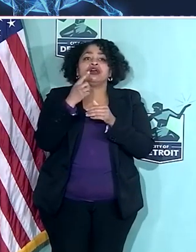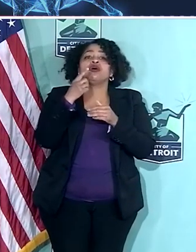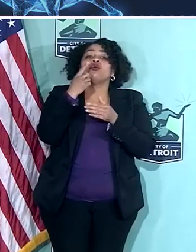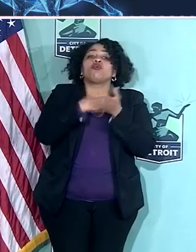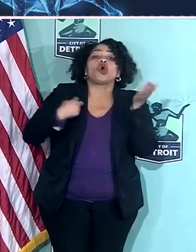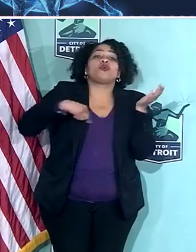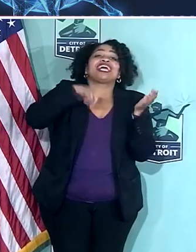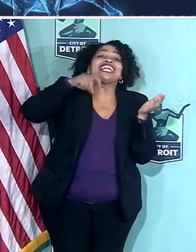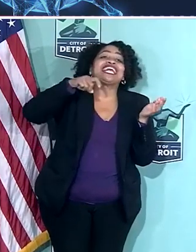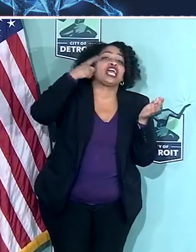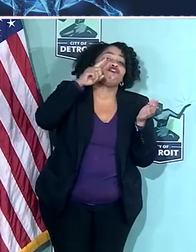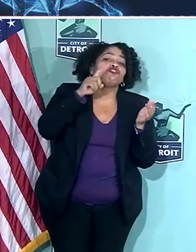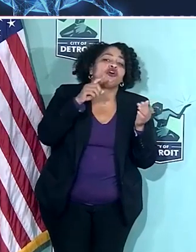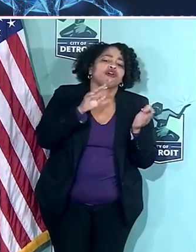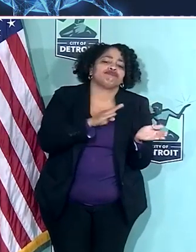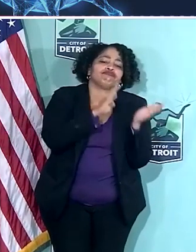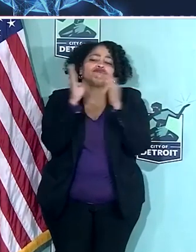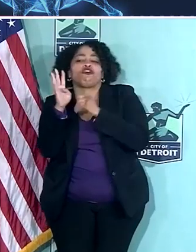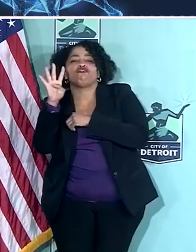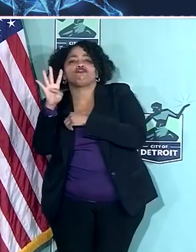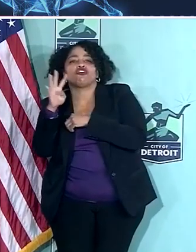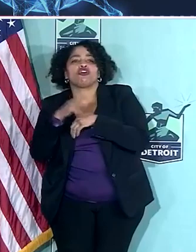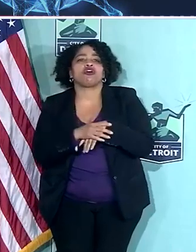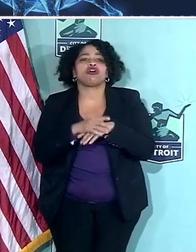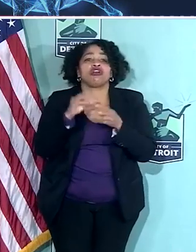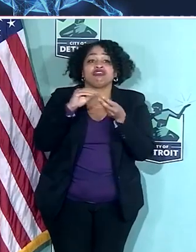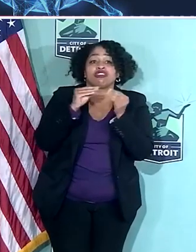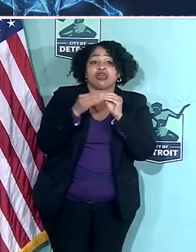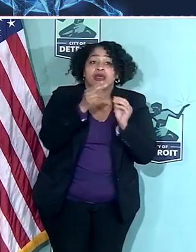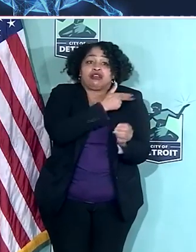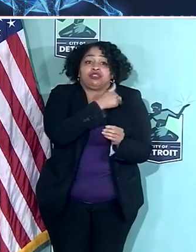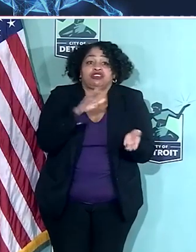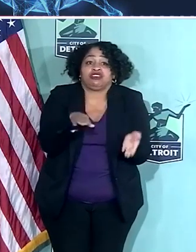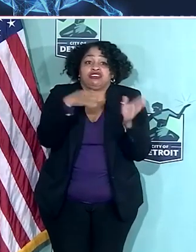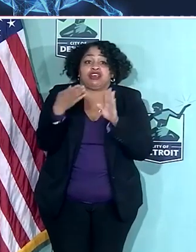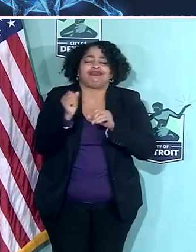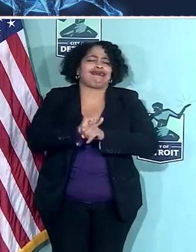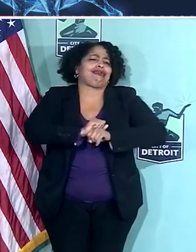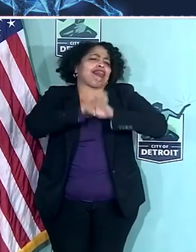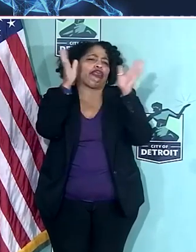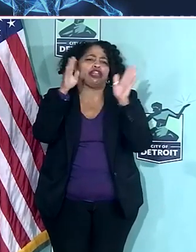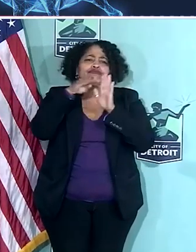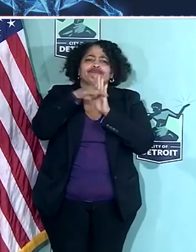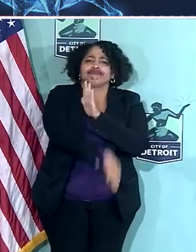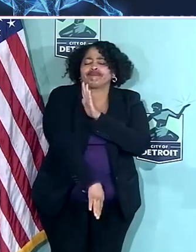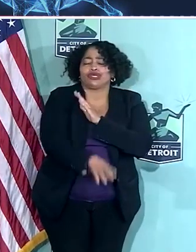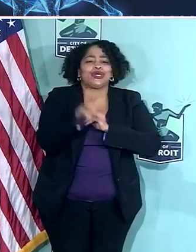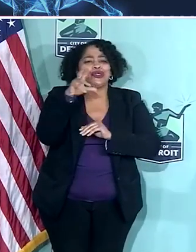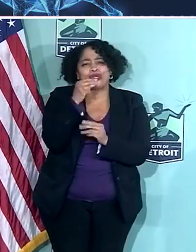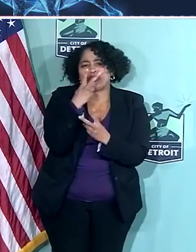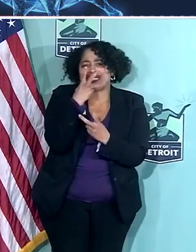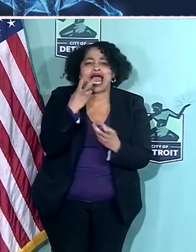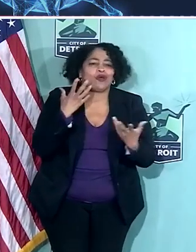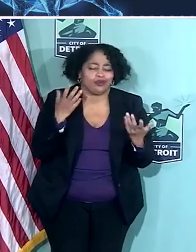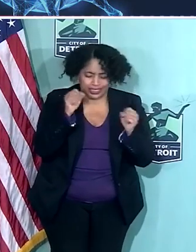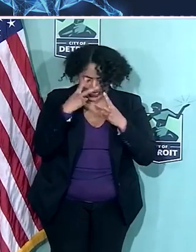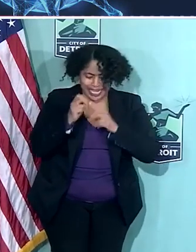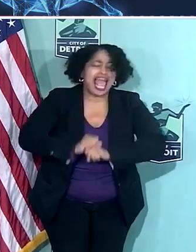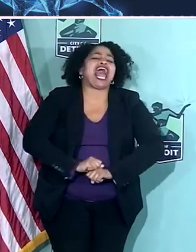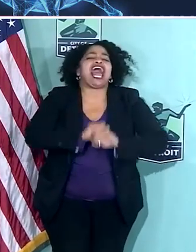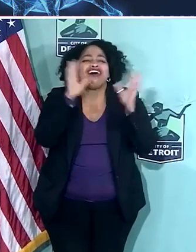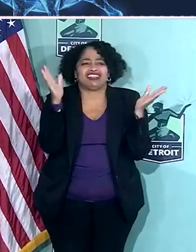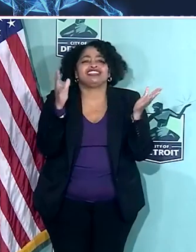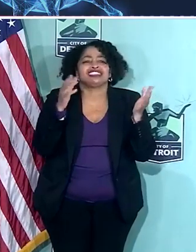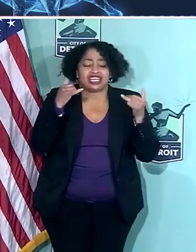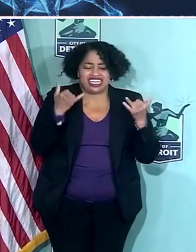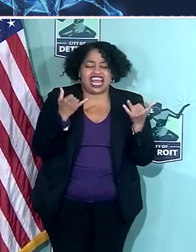4 is that cases, hospitalizations, and deaths are clearly declining. There's no doubt that we are in phase 4 as